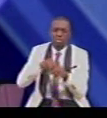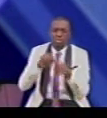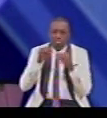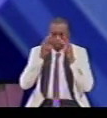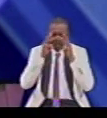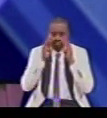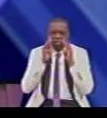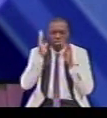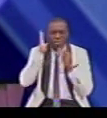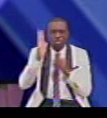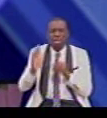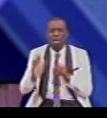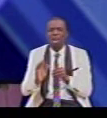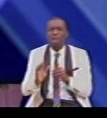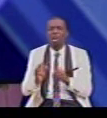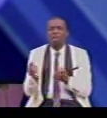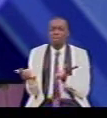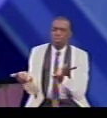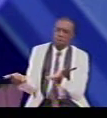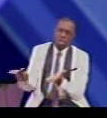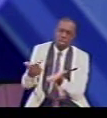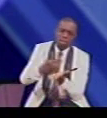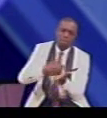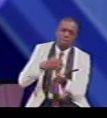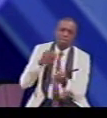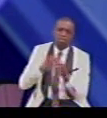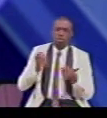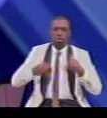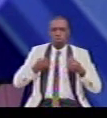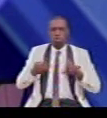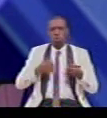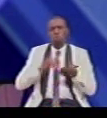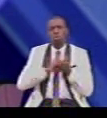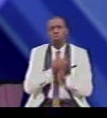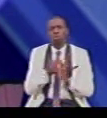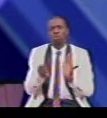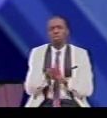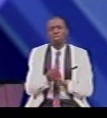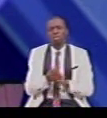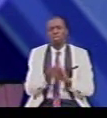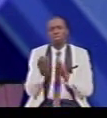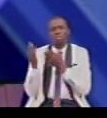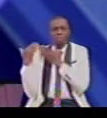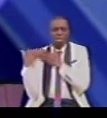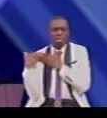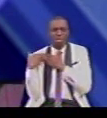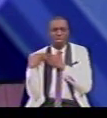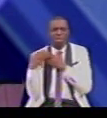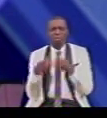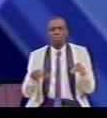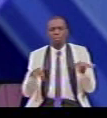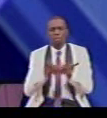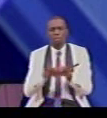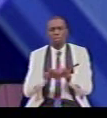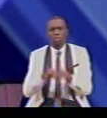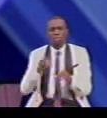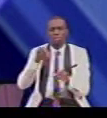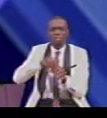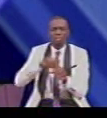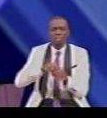those who go beyond in the precious seed weeping they shall doubtless come back bring in the shields with them let's go out